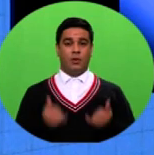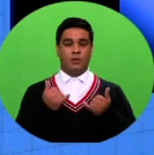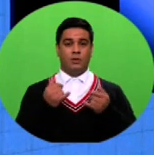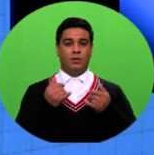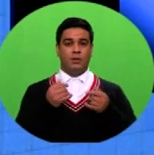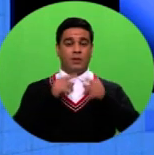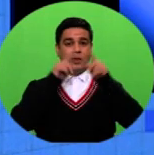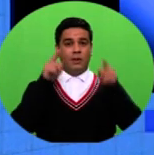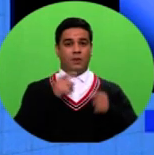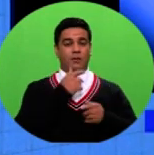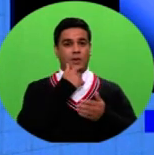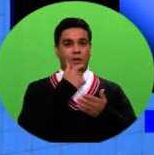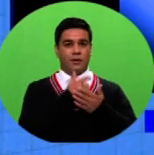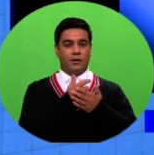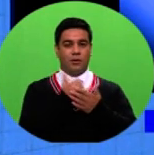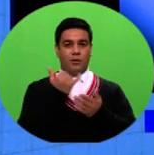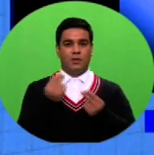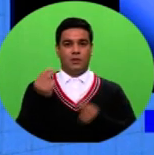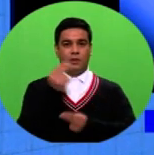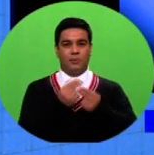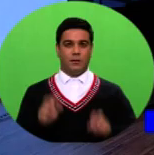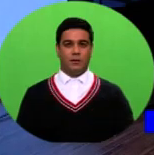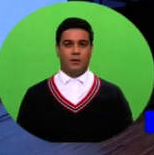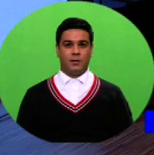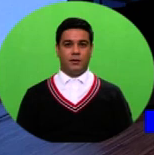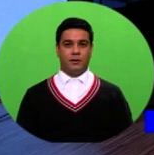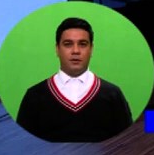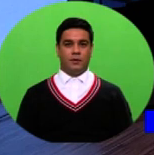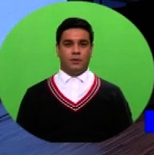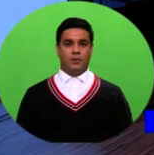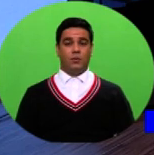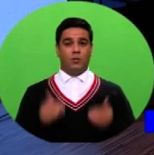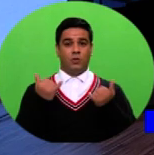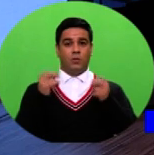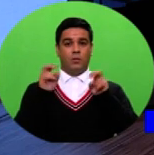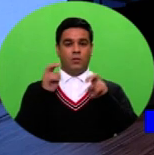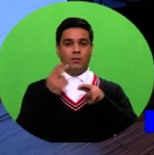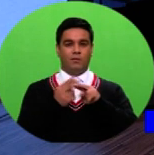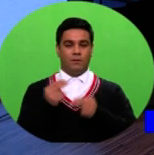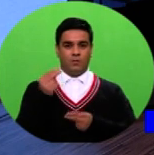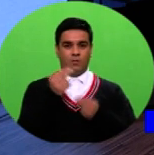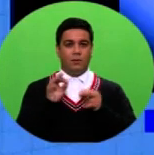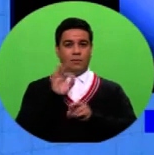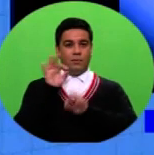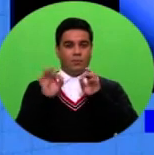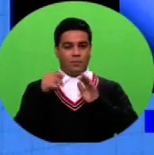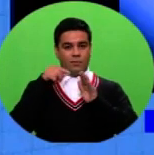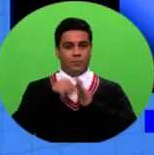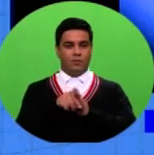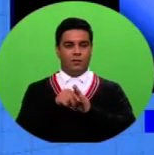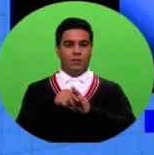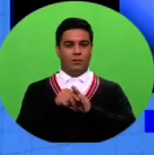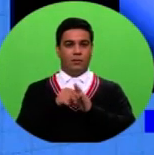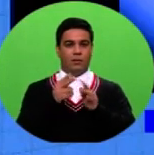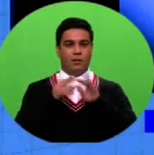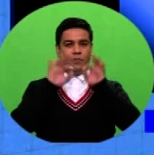o'tiring. Biz sizlar bilan chizmachilik mashg'ulotini boshlaymiz. Bugungi mavzuimiz konstruksiyalashga doir masalalar, ya'ni